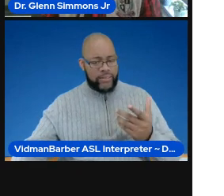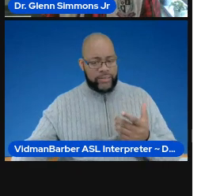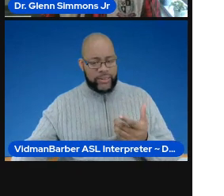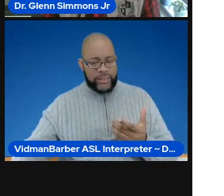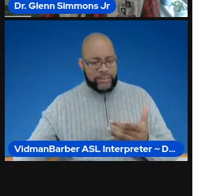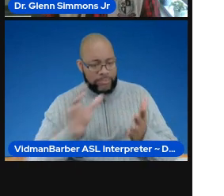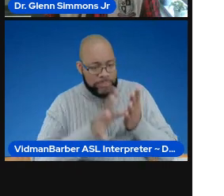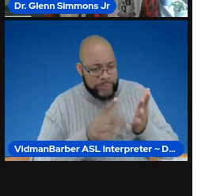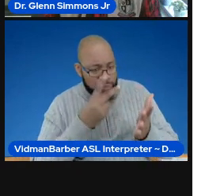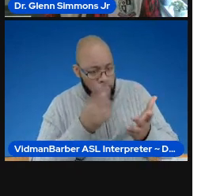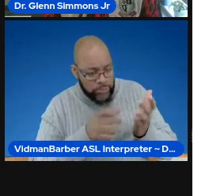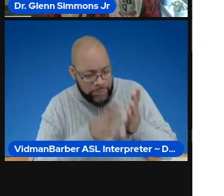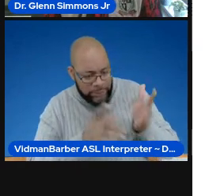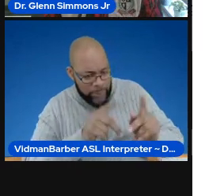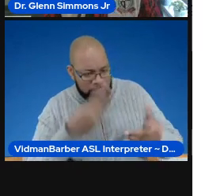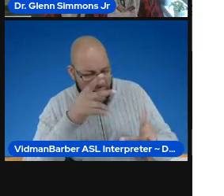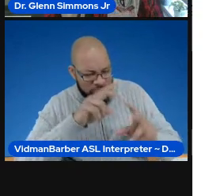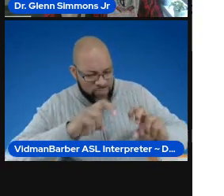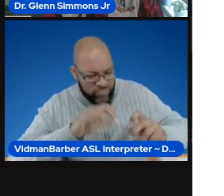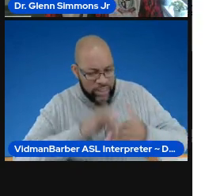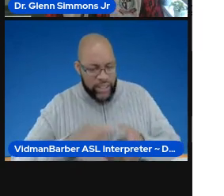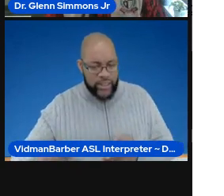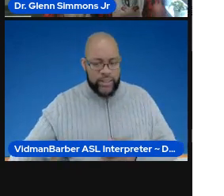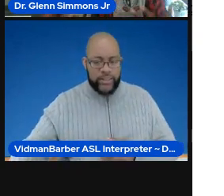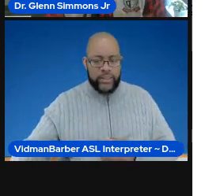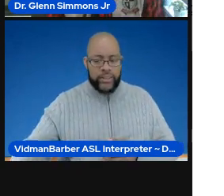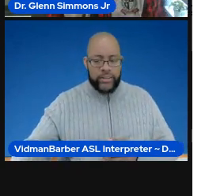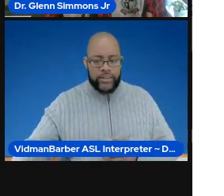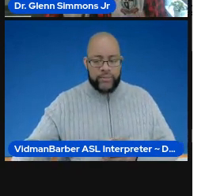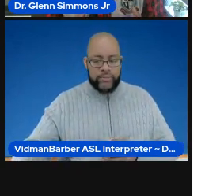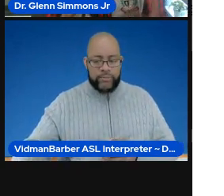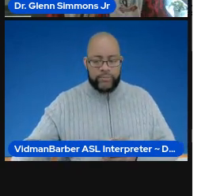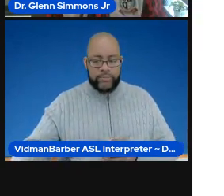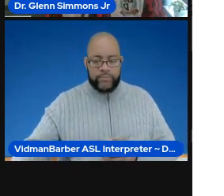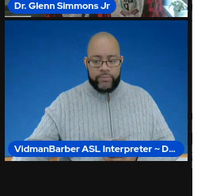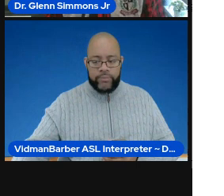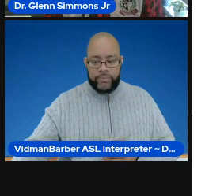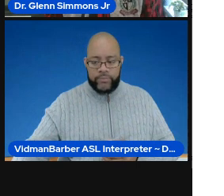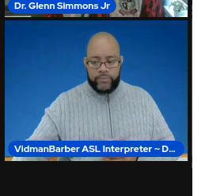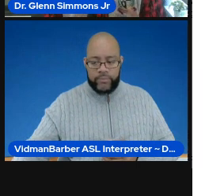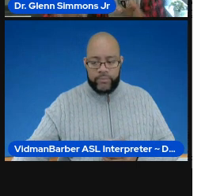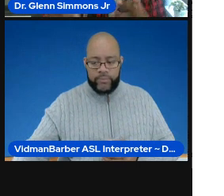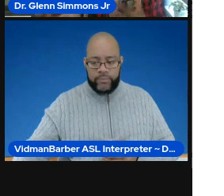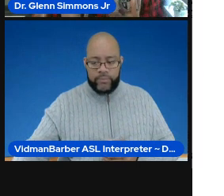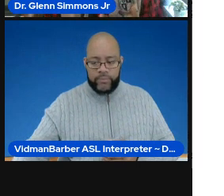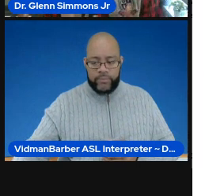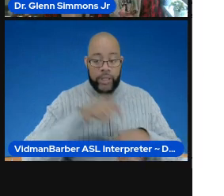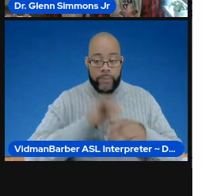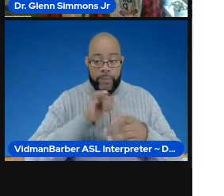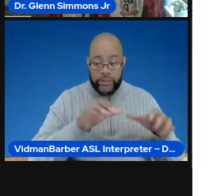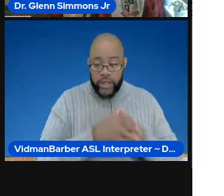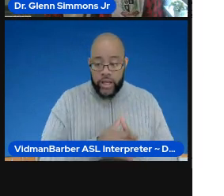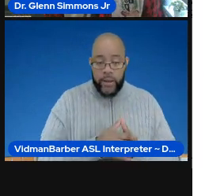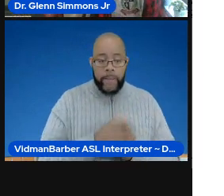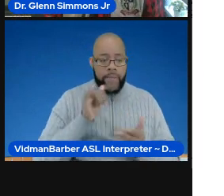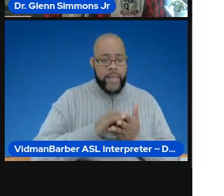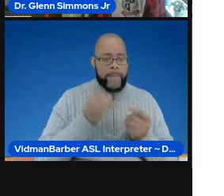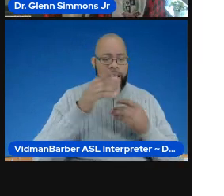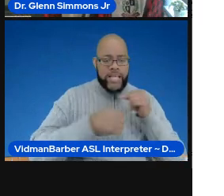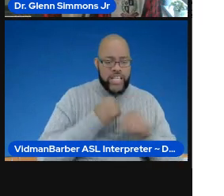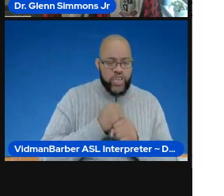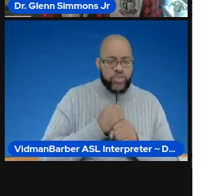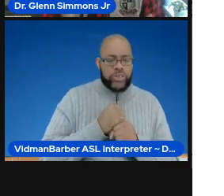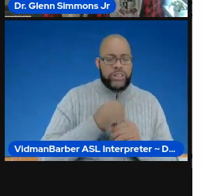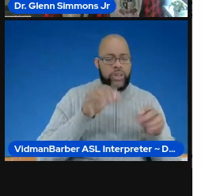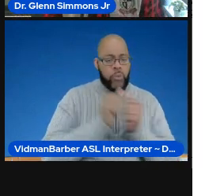what's coming out of people. And of course, that wasn't the only time it had been done, because for decades it had been done with